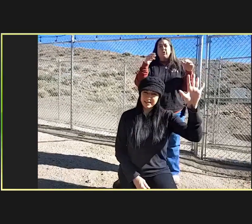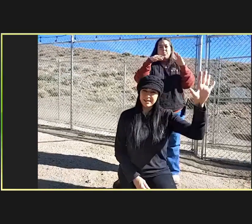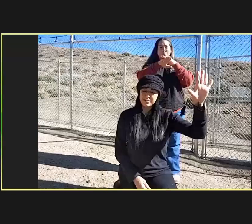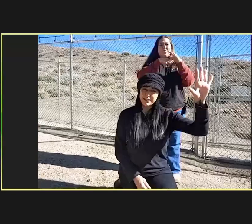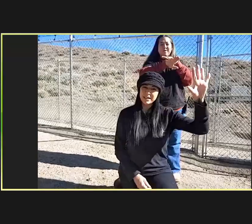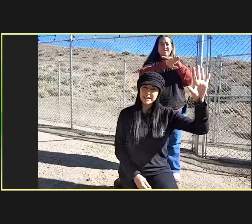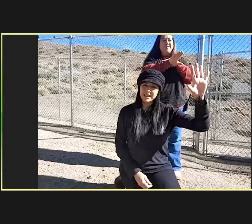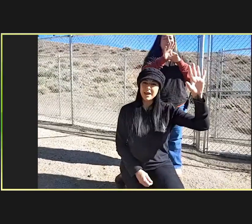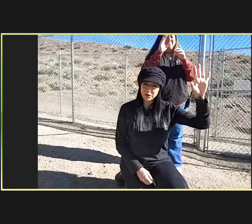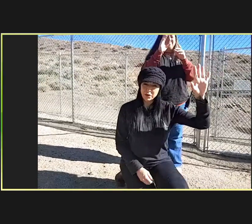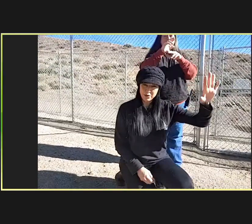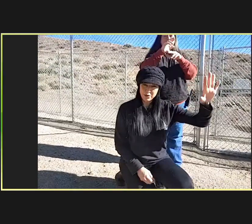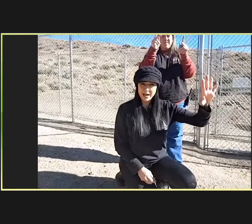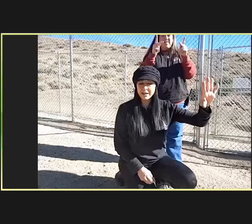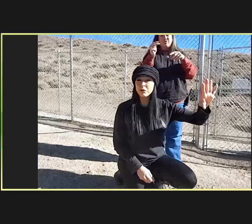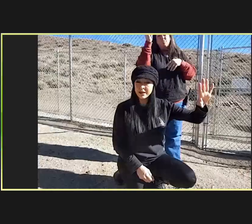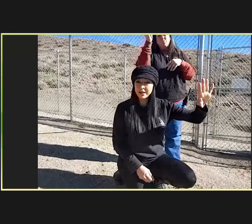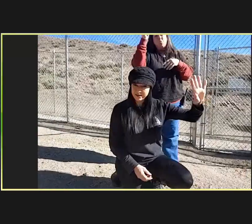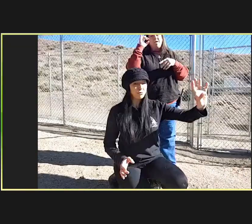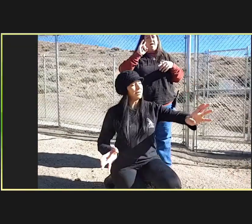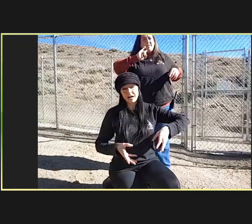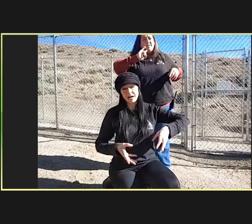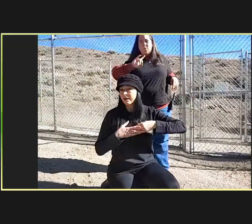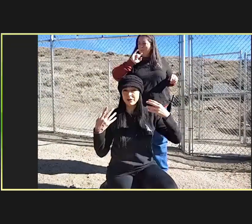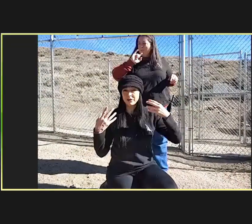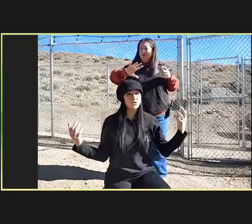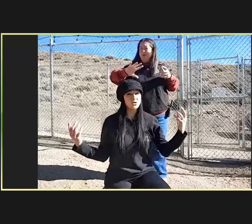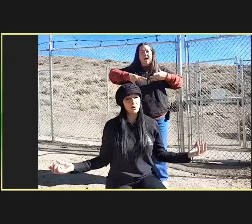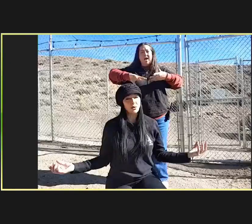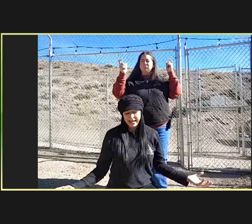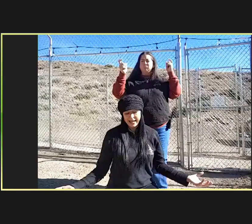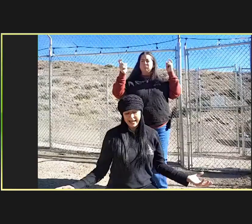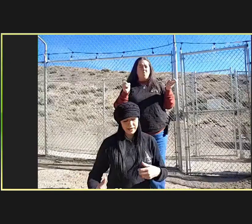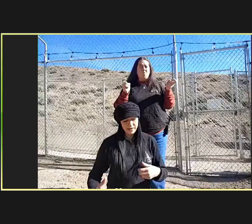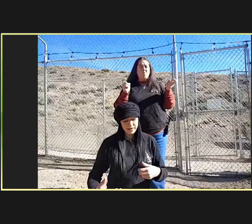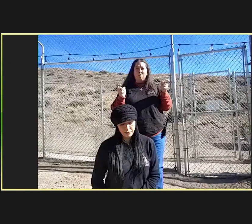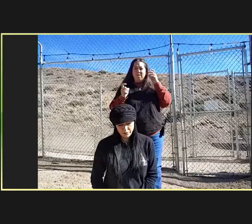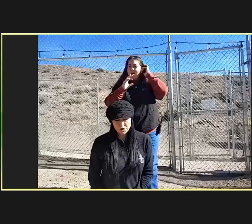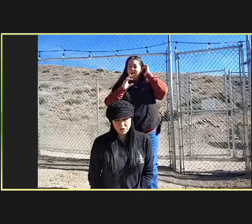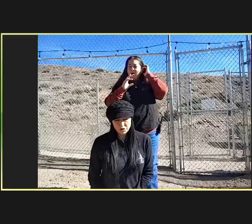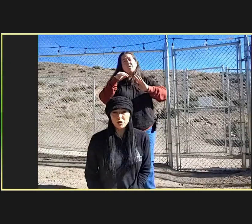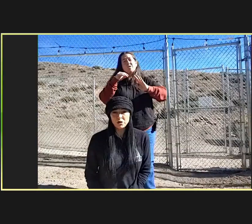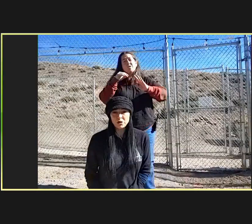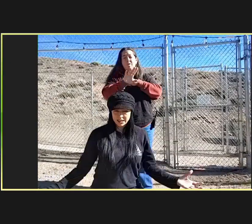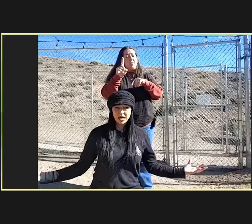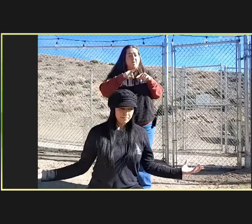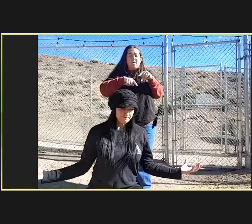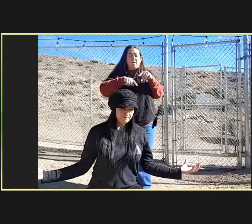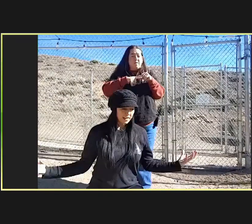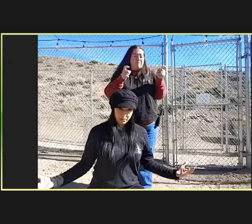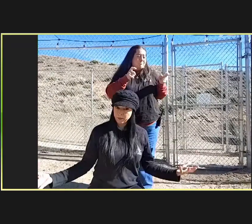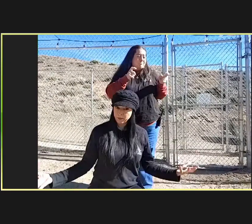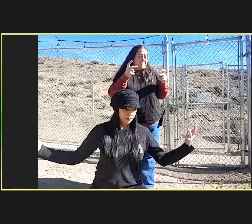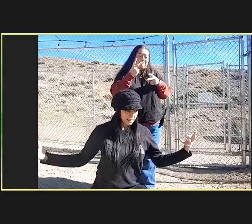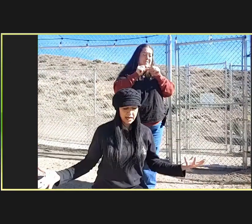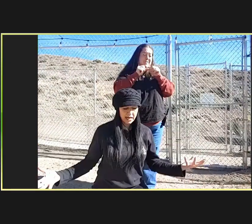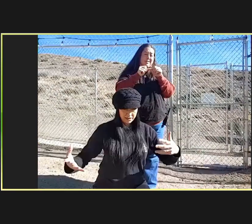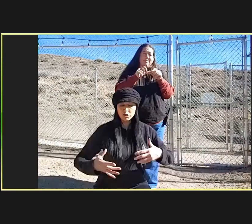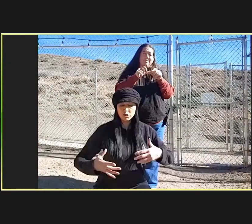was a breeding facility up in Northern California that really got out of control. And the breeder just